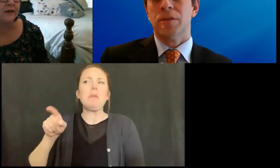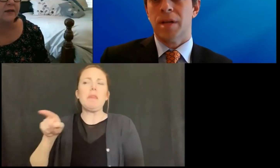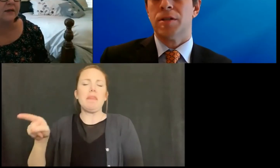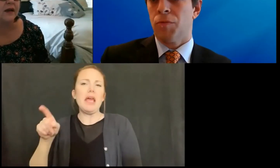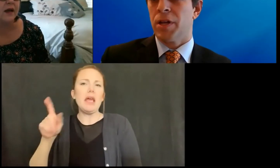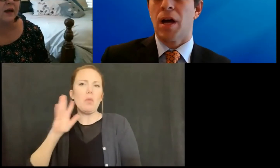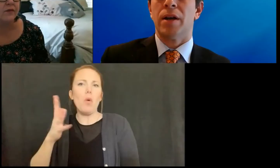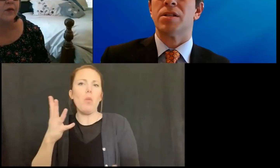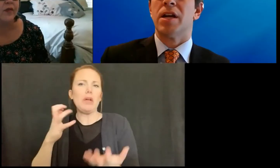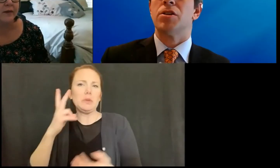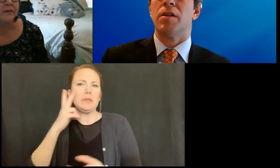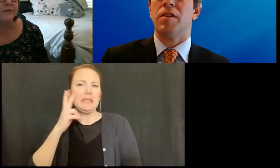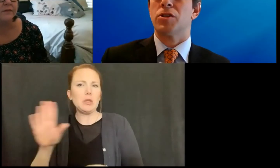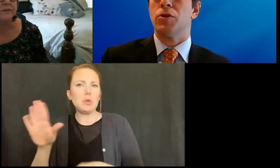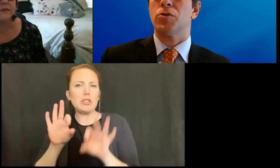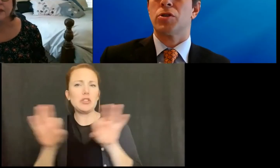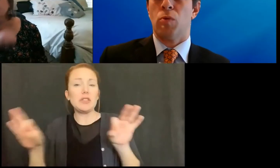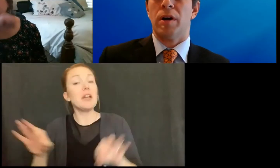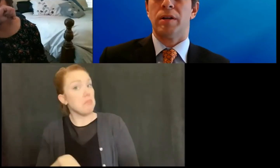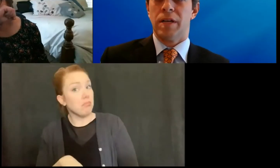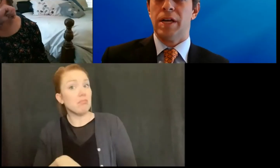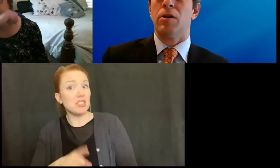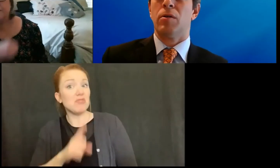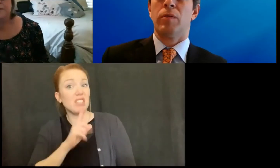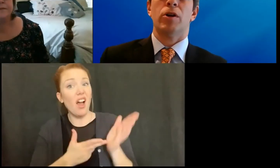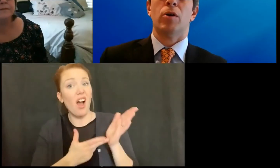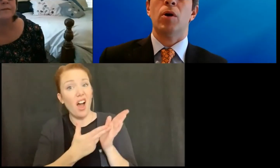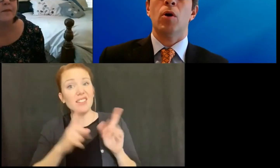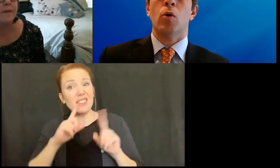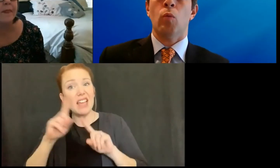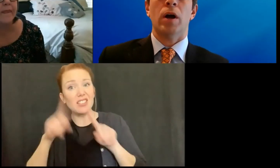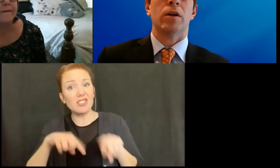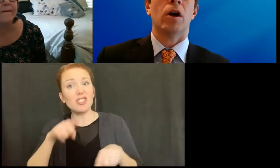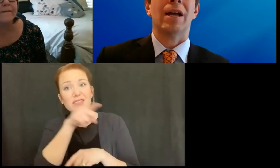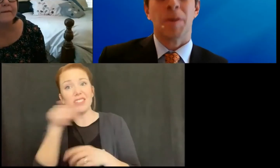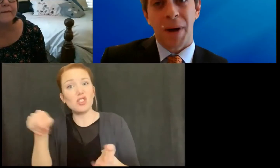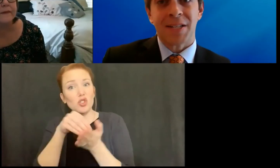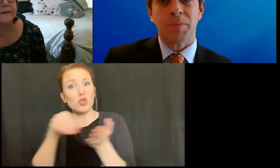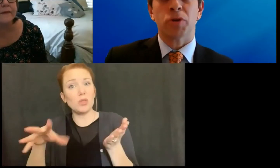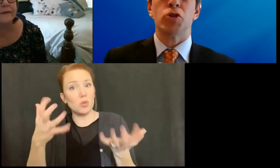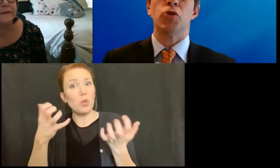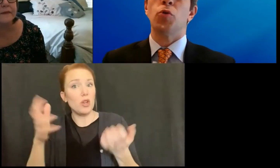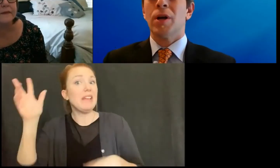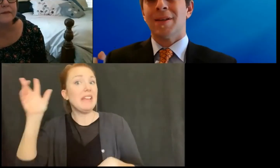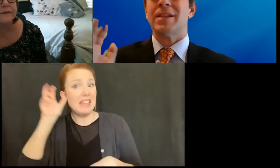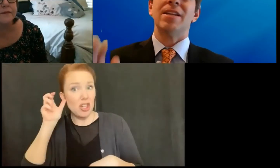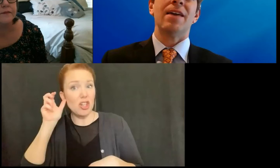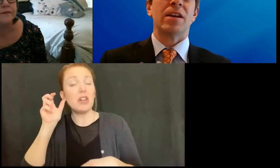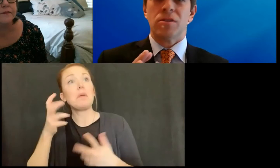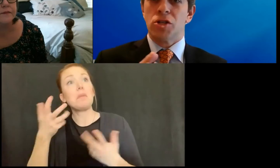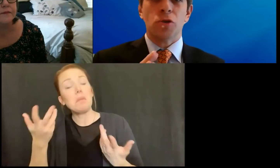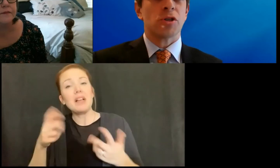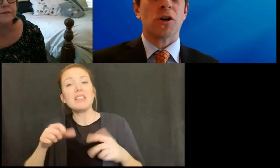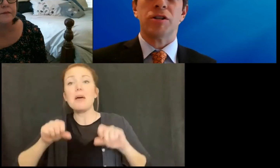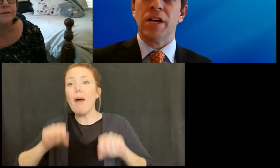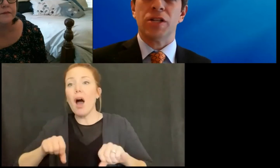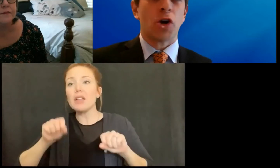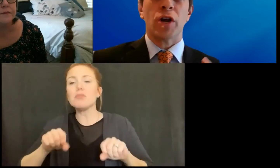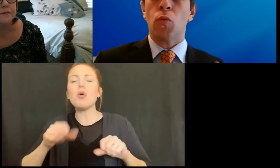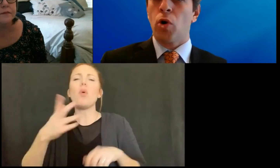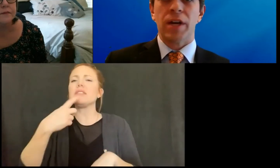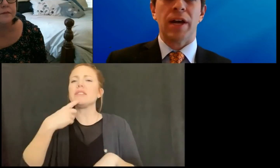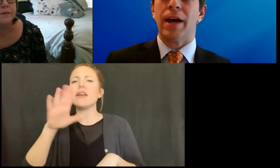degree? that's a really honest answer. I think students want to hear, what is it possible to, let's say the student